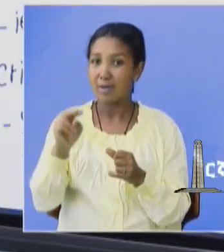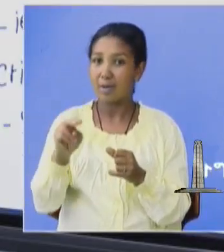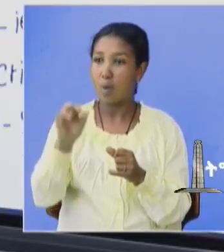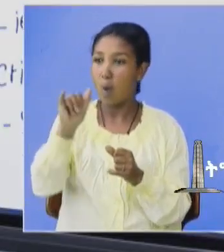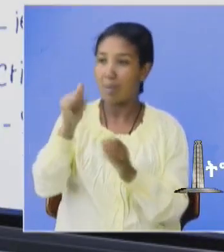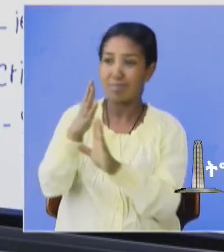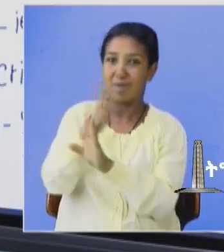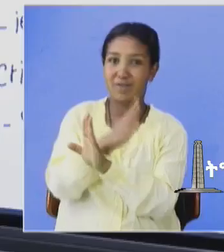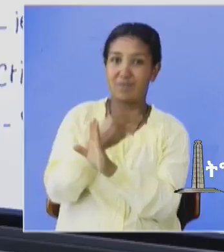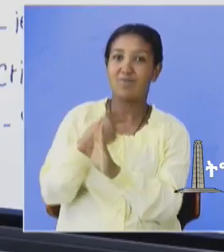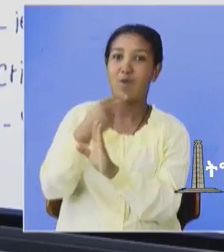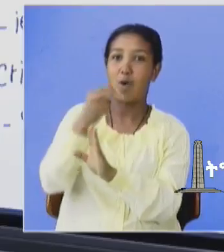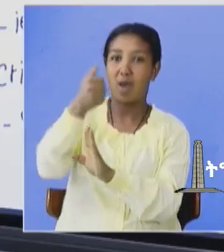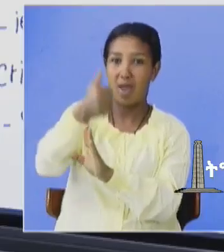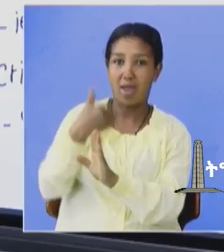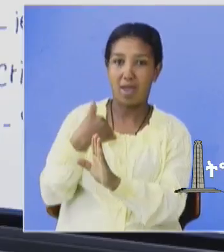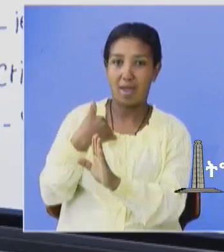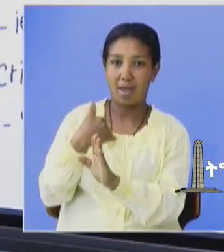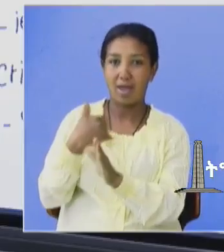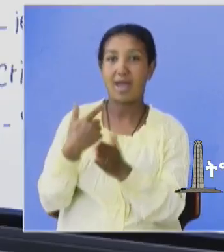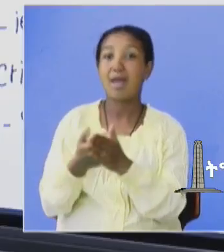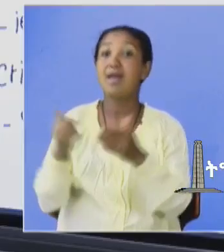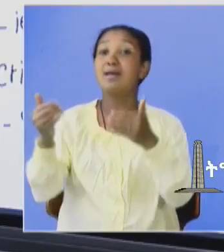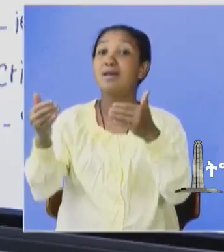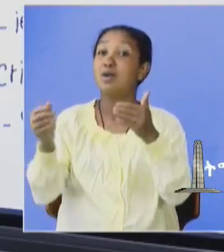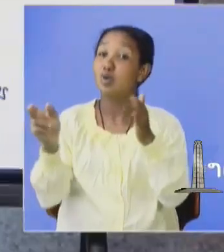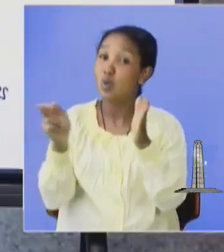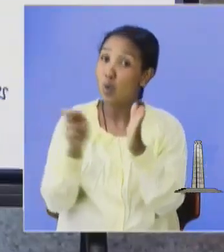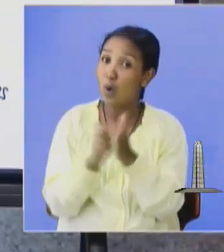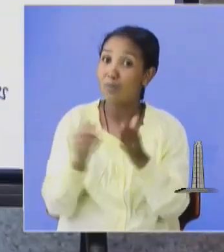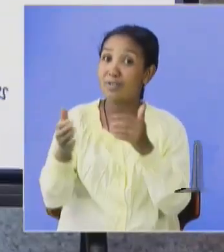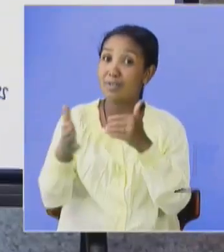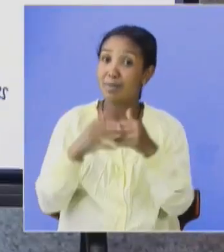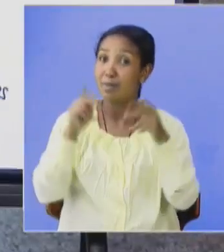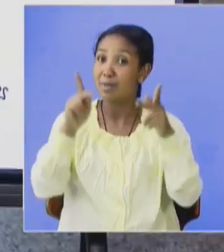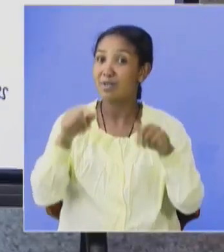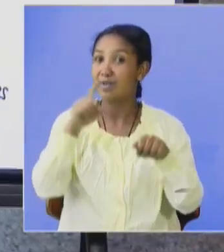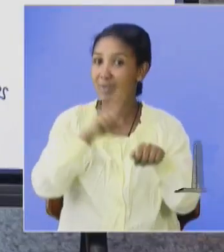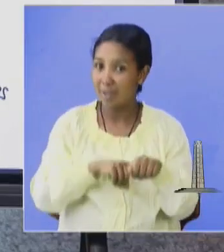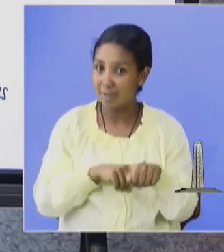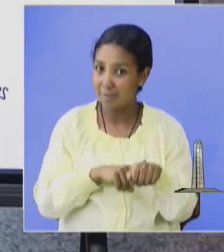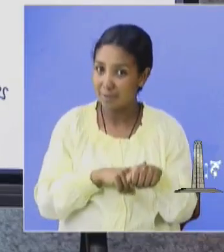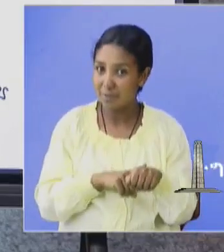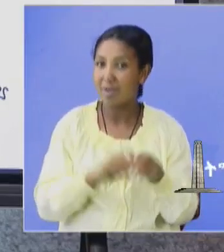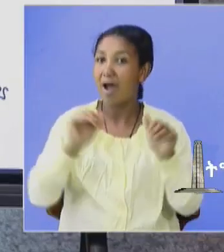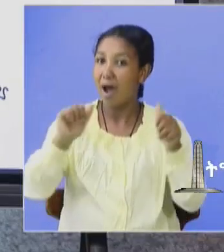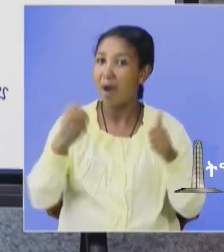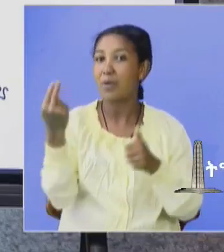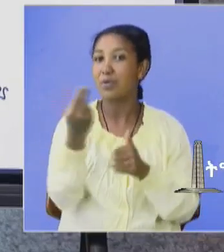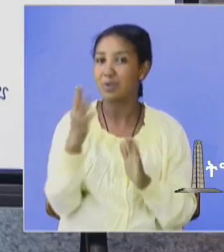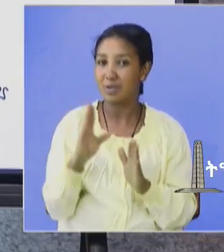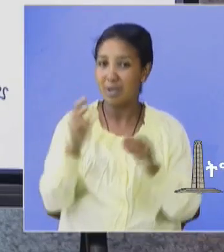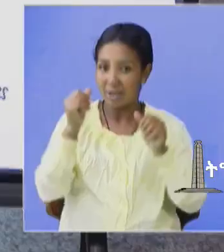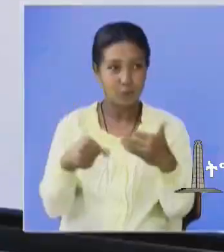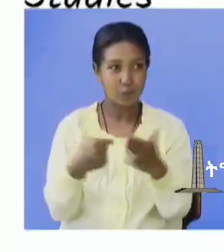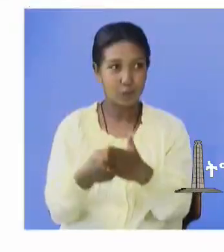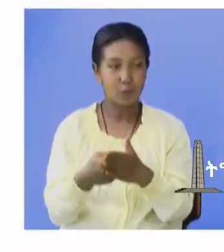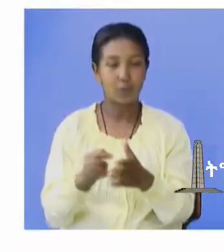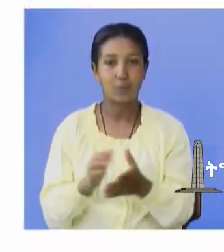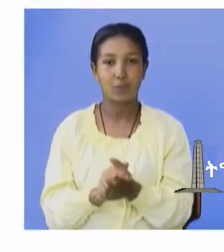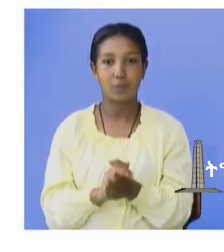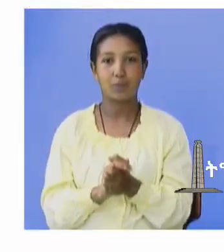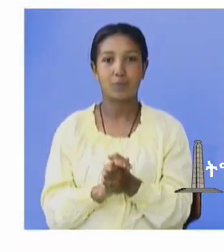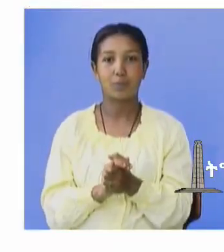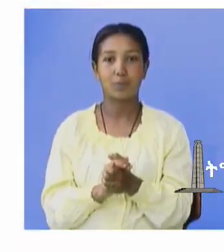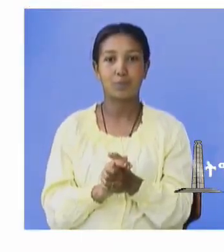Here's students, a rule of simple present tenses and which kind of verb we are going to use. Let us continue.